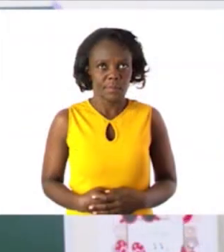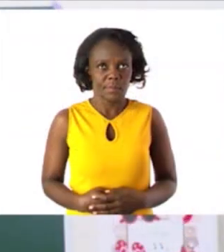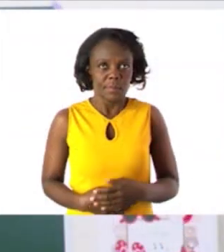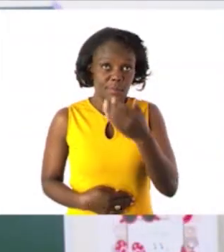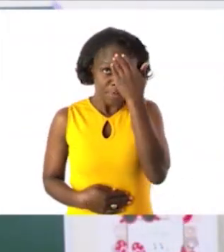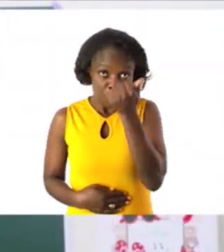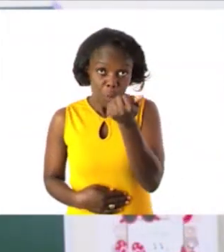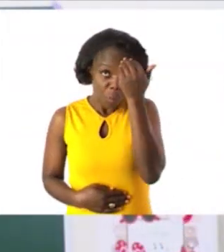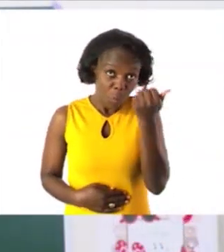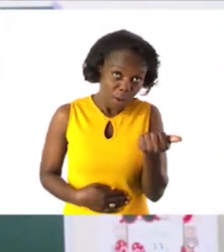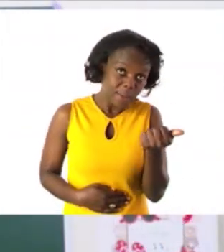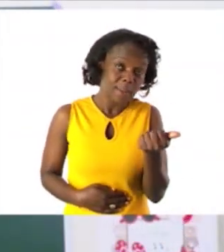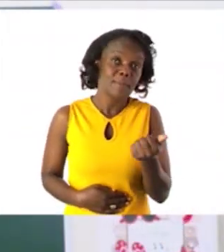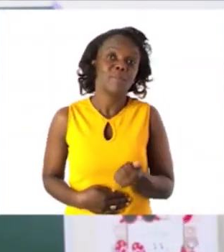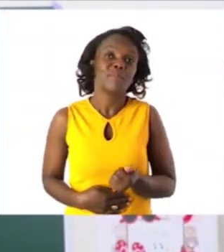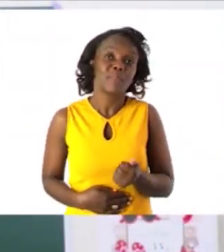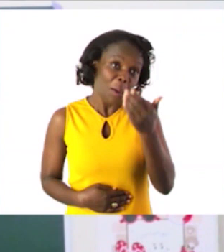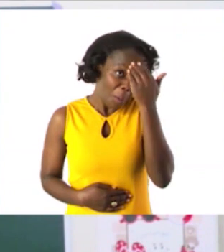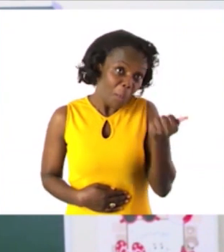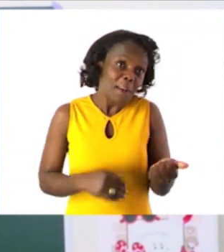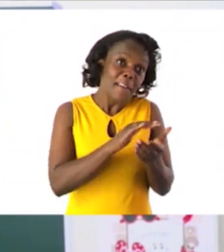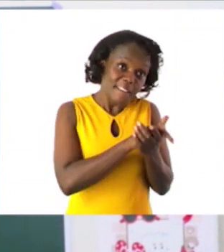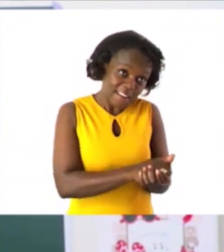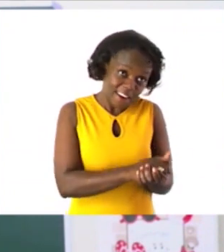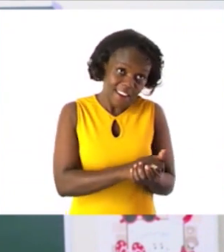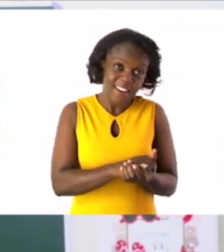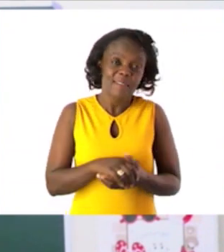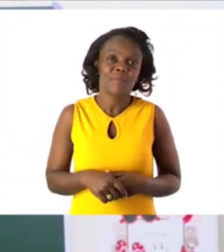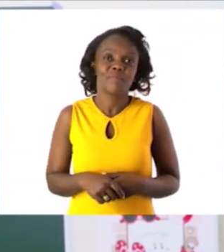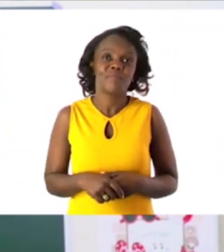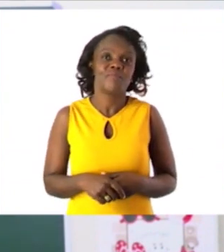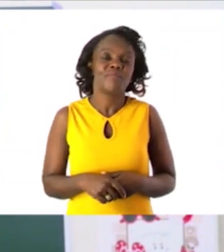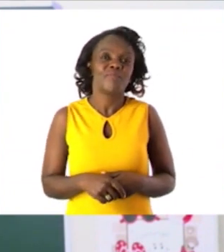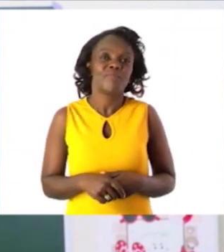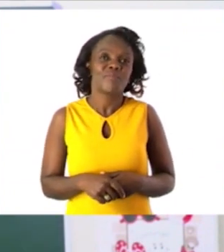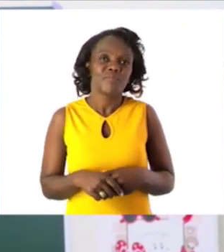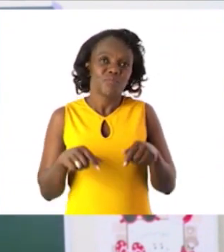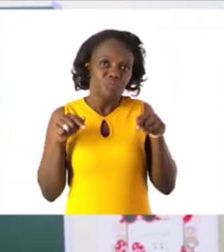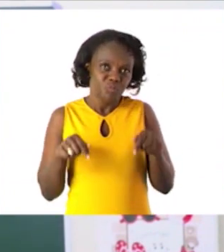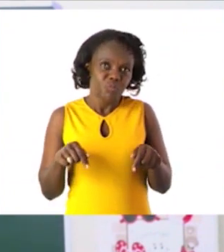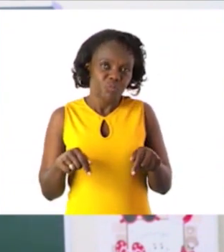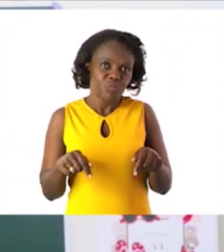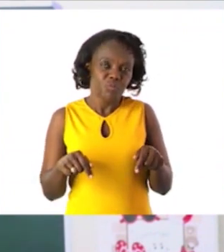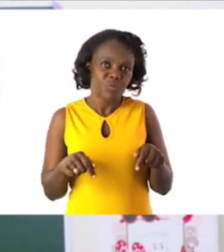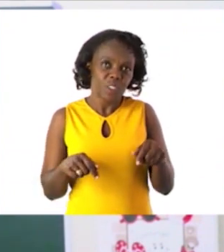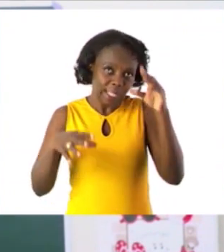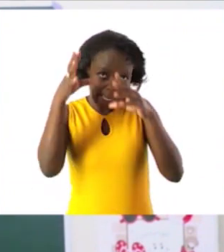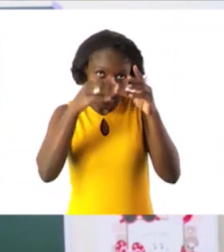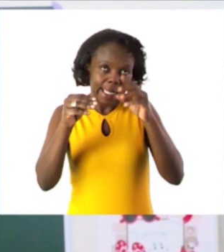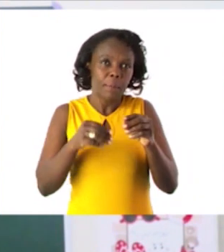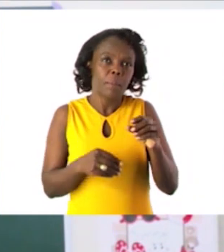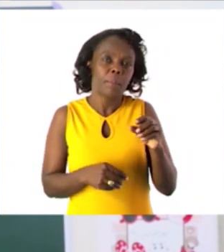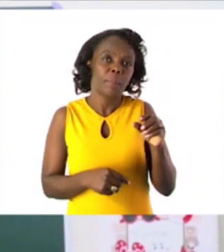Good morning, learners, again. Good morning, my friend. Today we are going to look at the capital letters